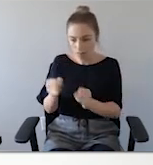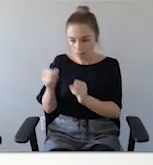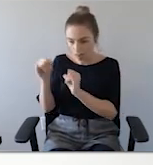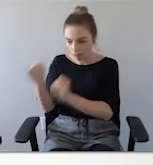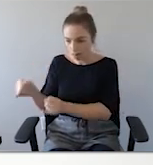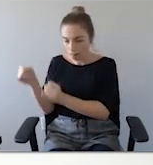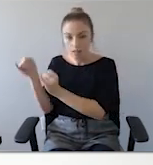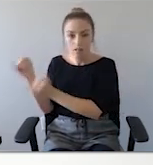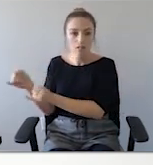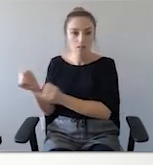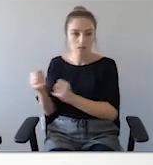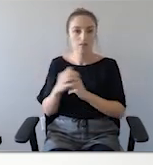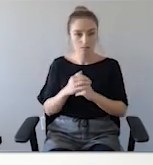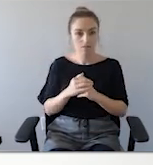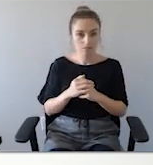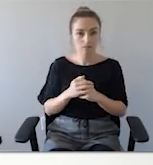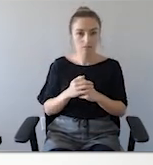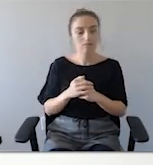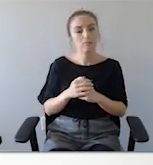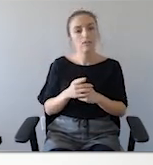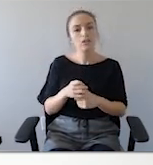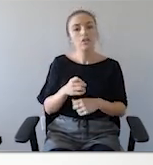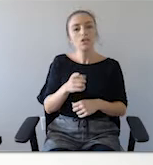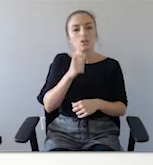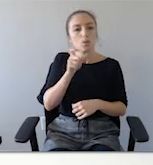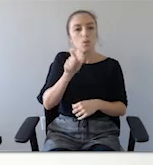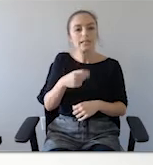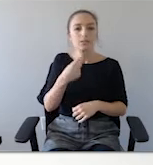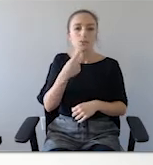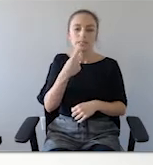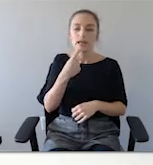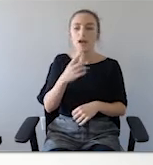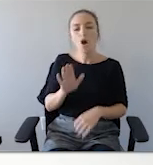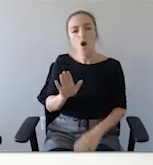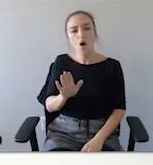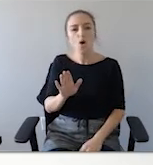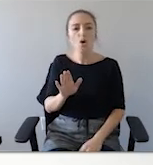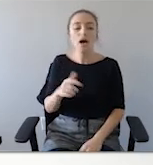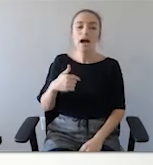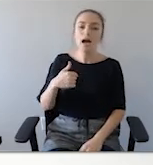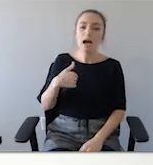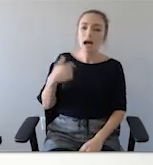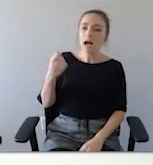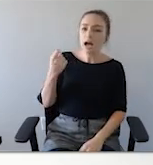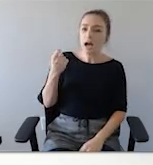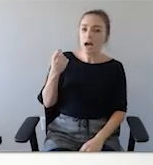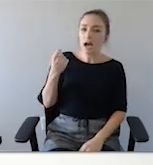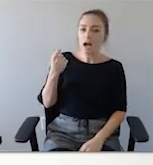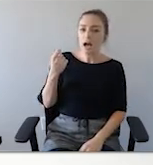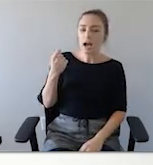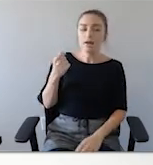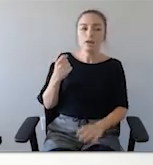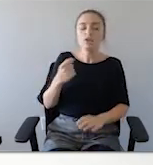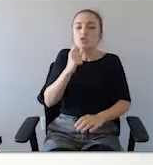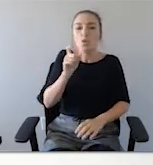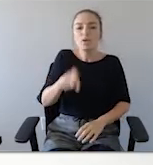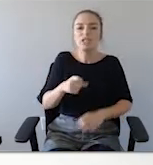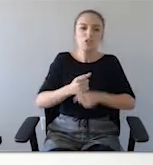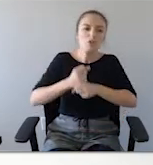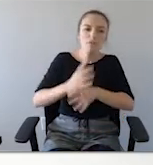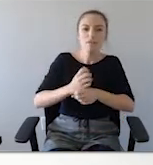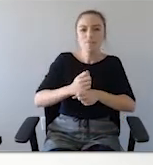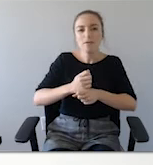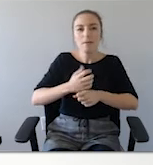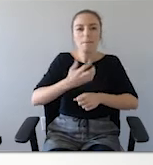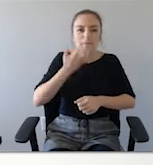And again, you don't have to be obnoxious. You could very nicely say, I understand that the I means